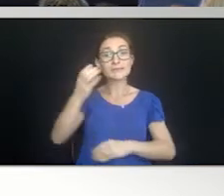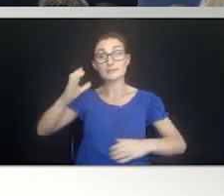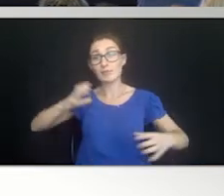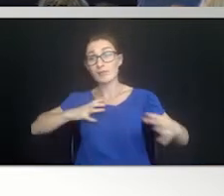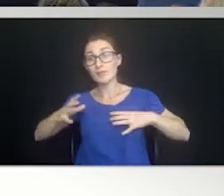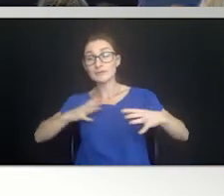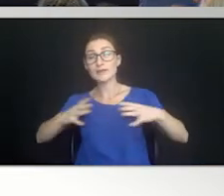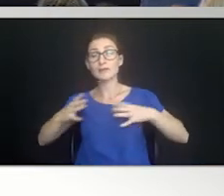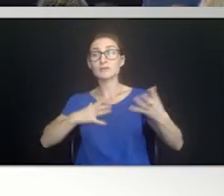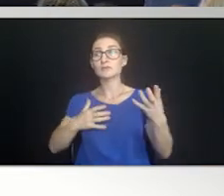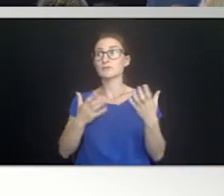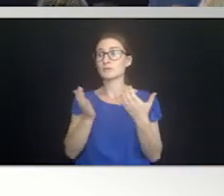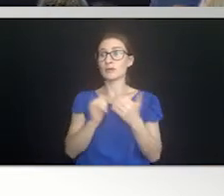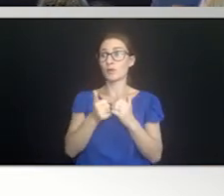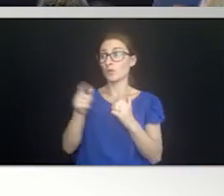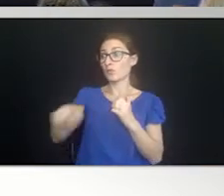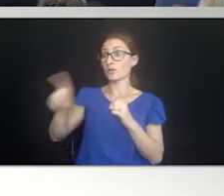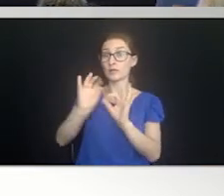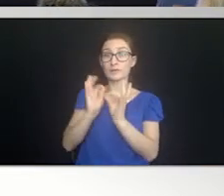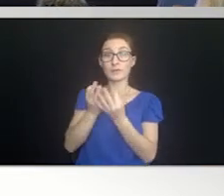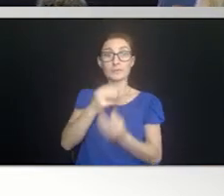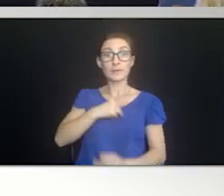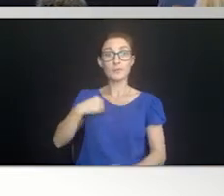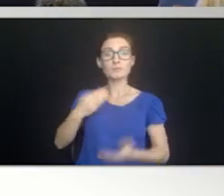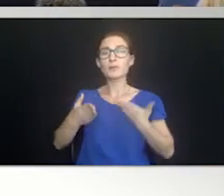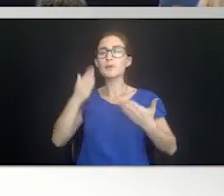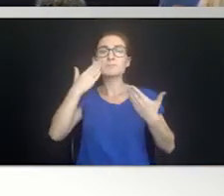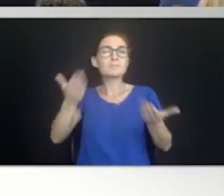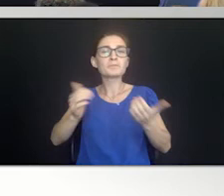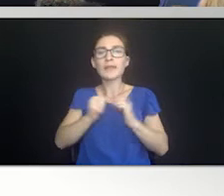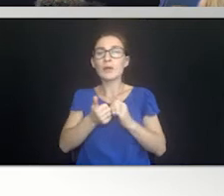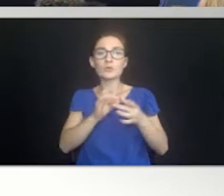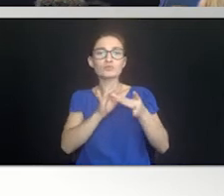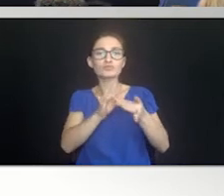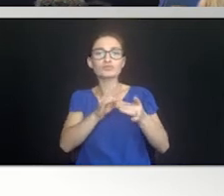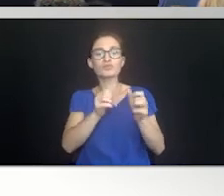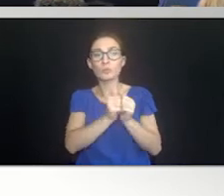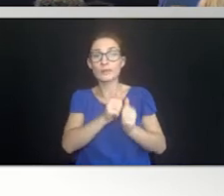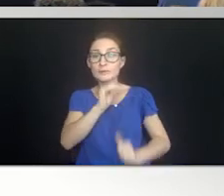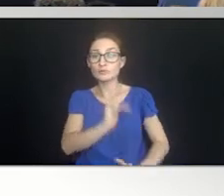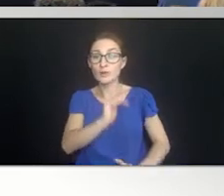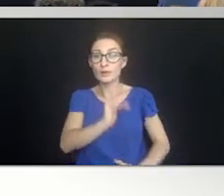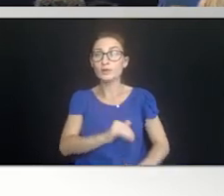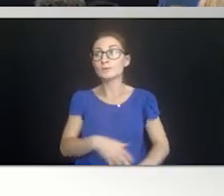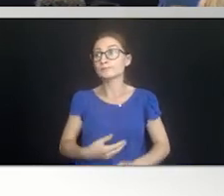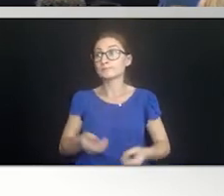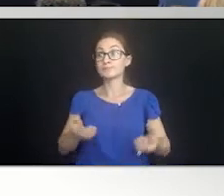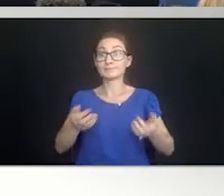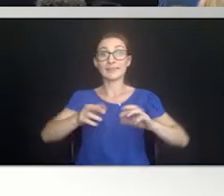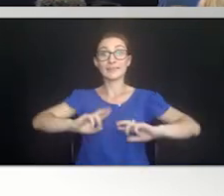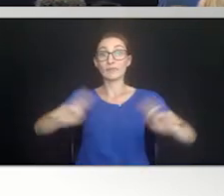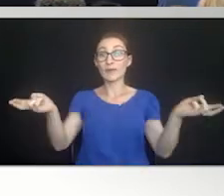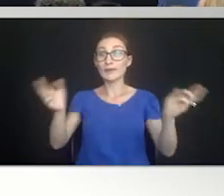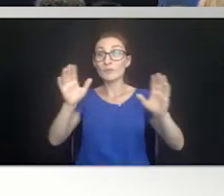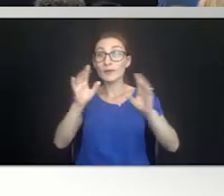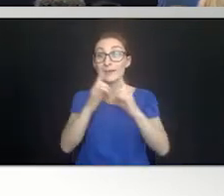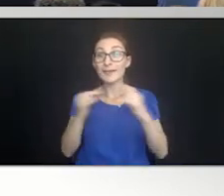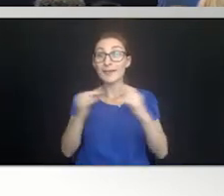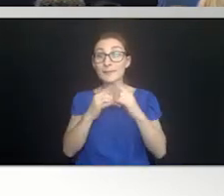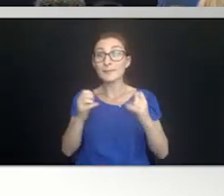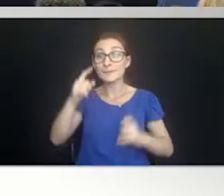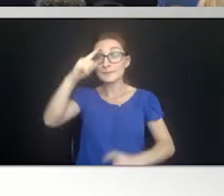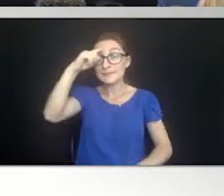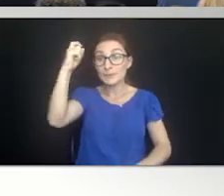holidays. Some of your family members might not understand how to engage with your child. Getting ready for camps in the